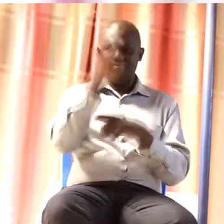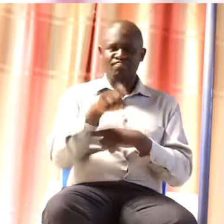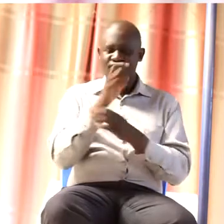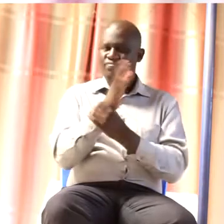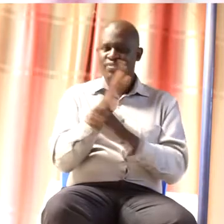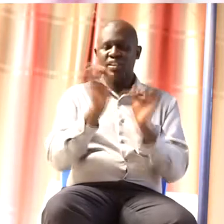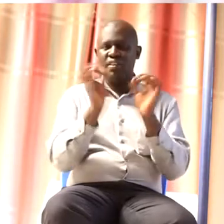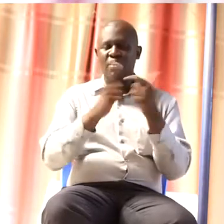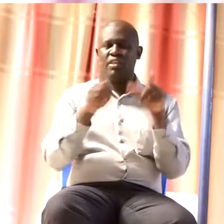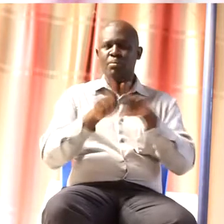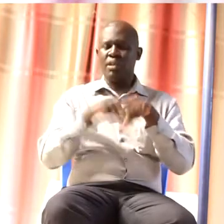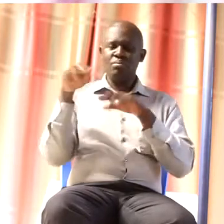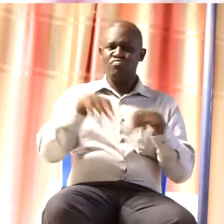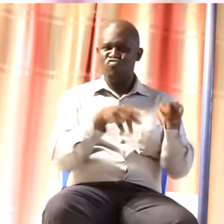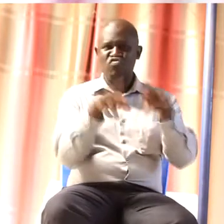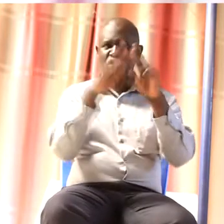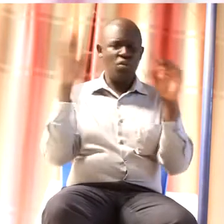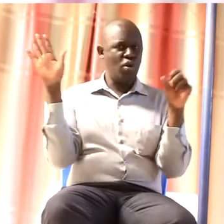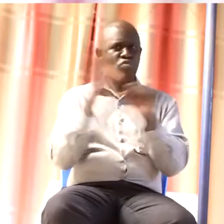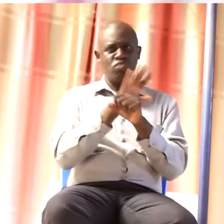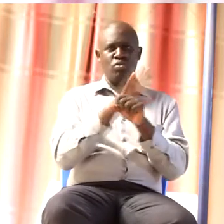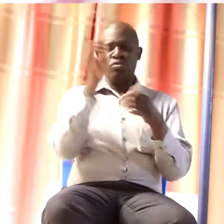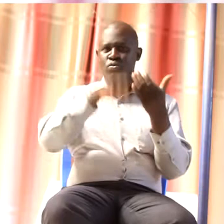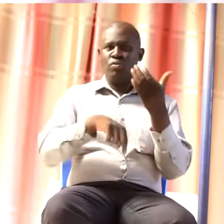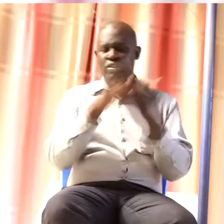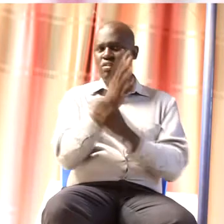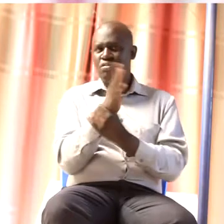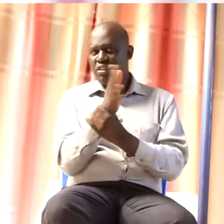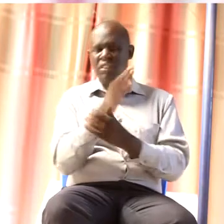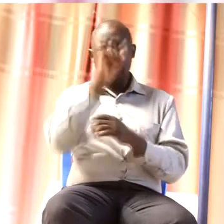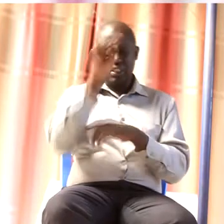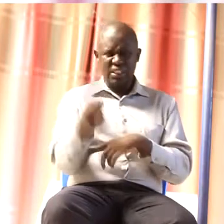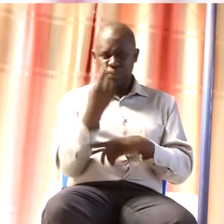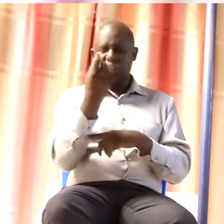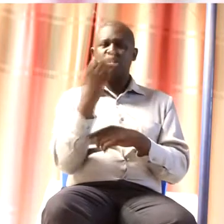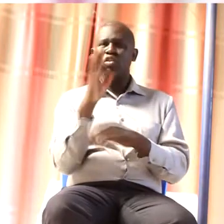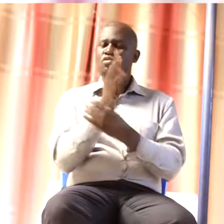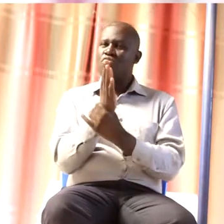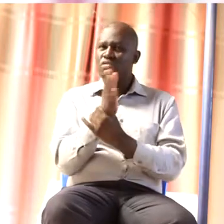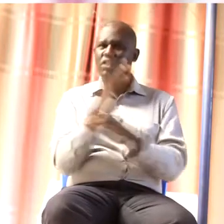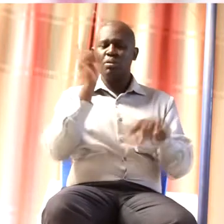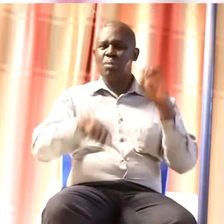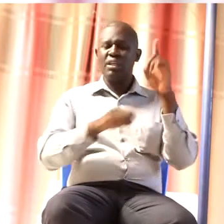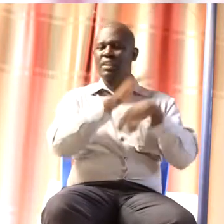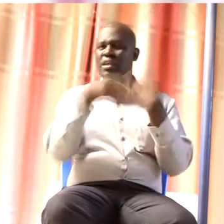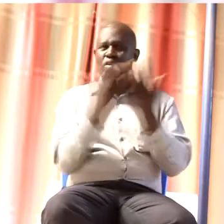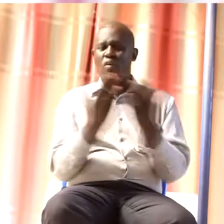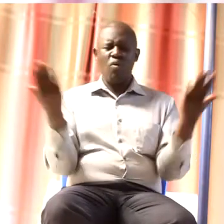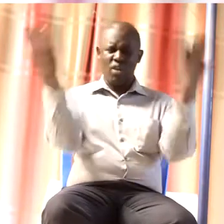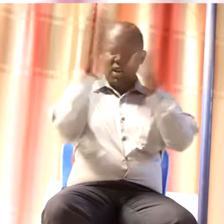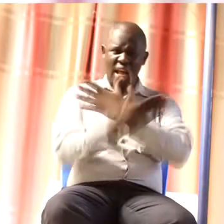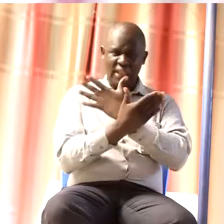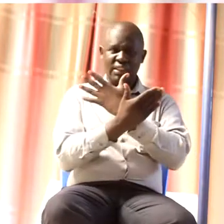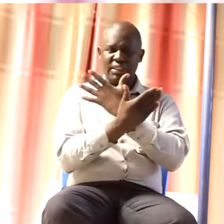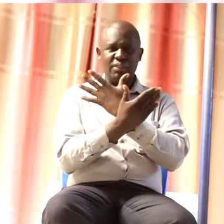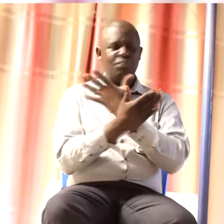was so full of fish, thousands of fish, but they spent the whole night looking just